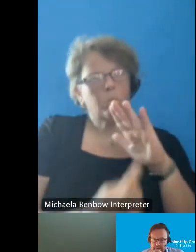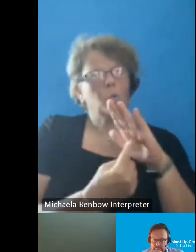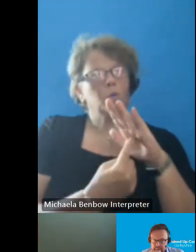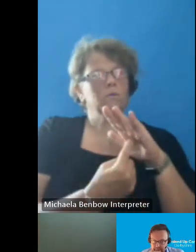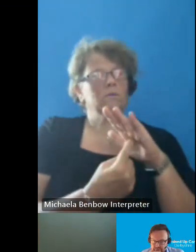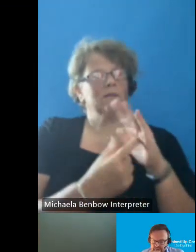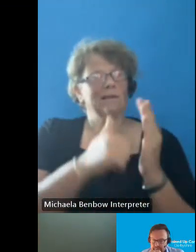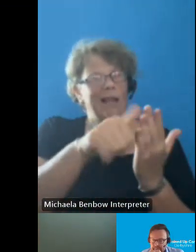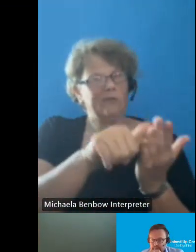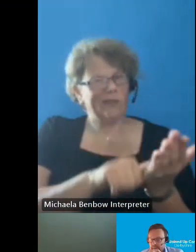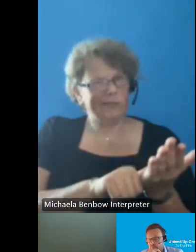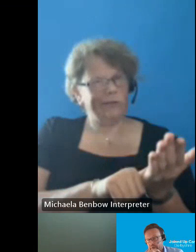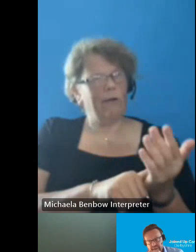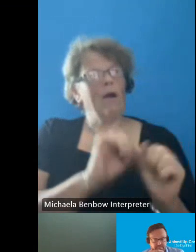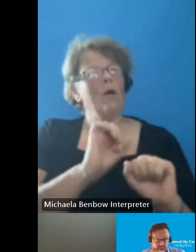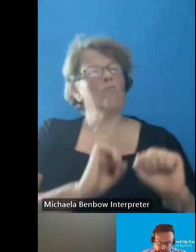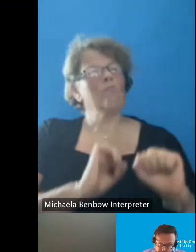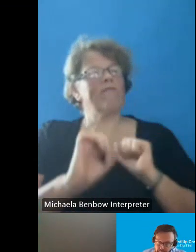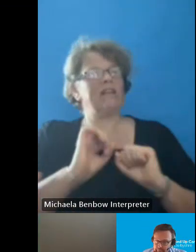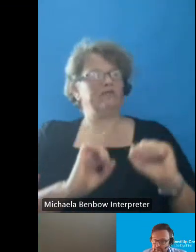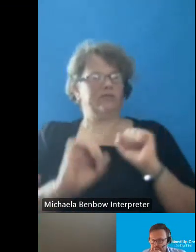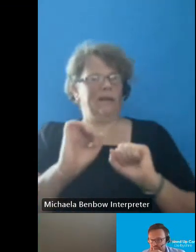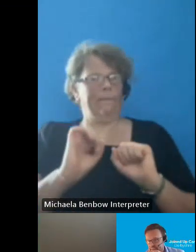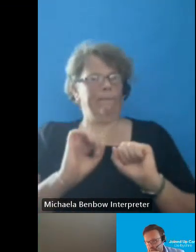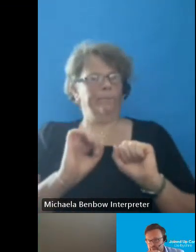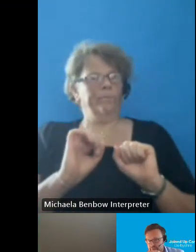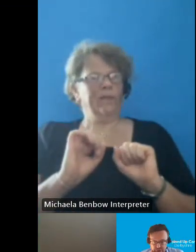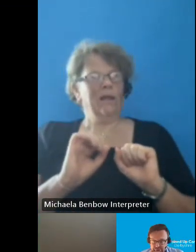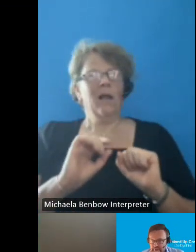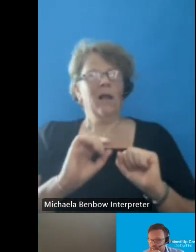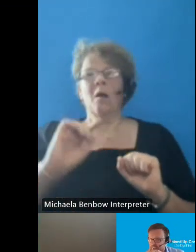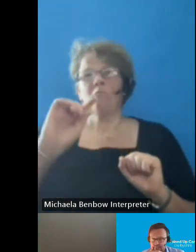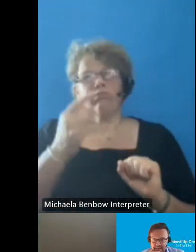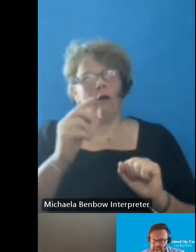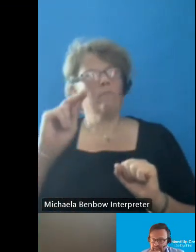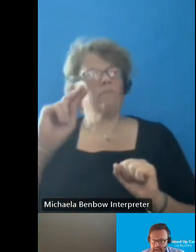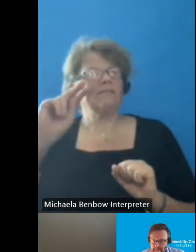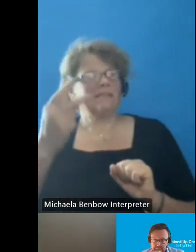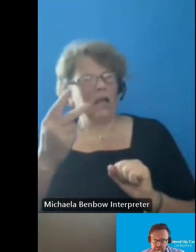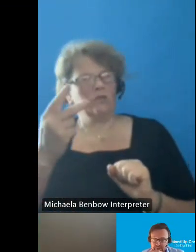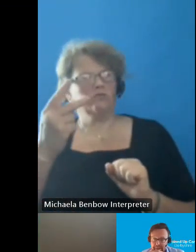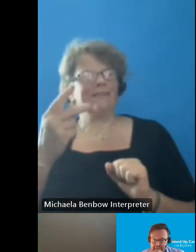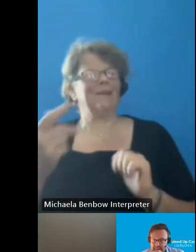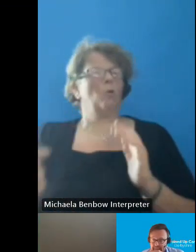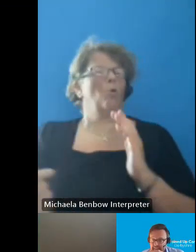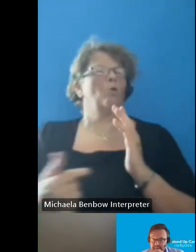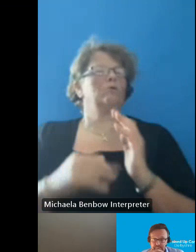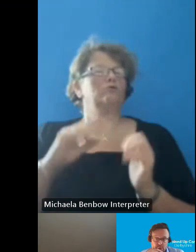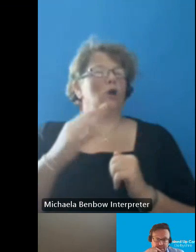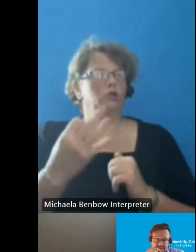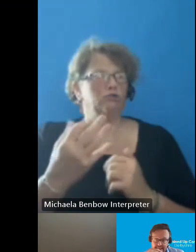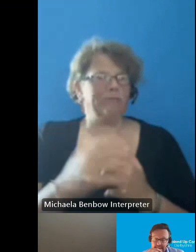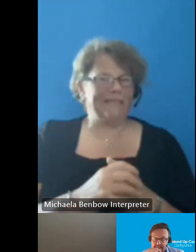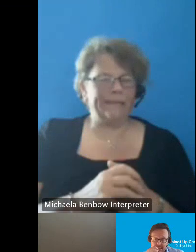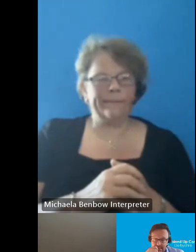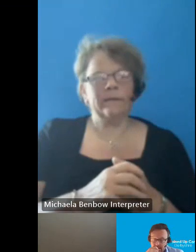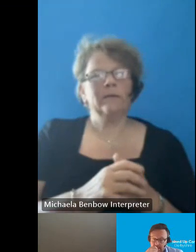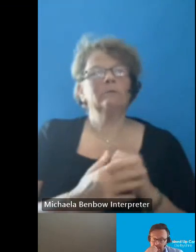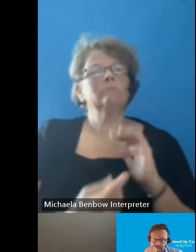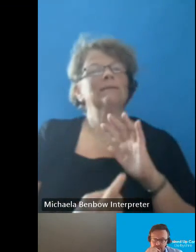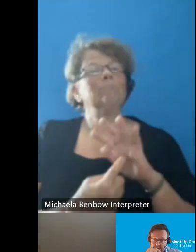agenda around prevention. Whether that's primary prevention, secondary or tertiary, there's a debate to be had, but fundamentally it's important to say